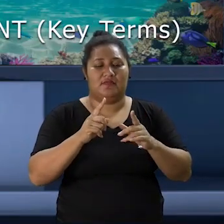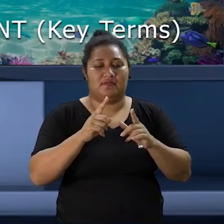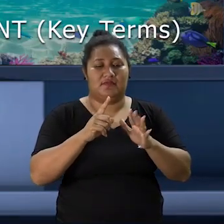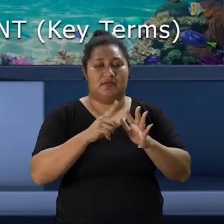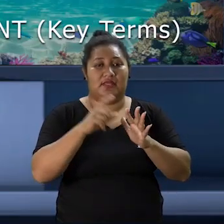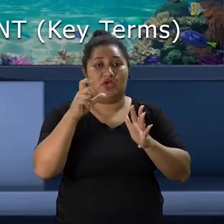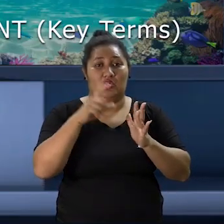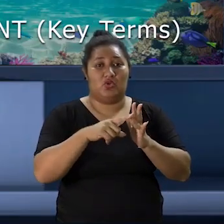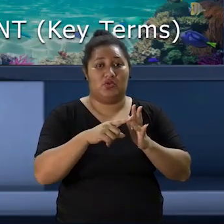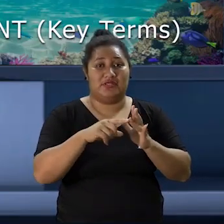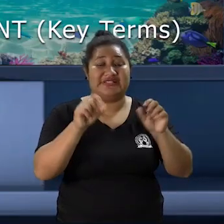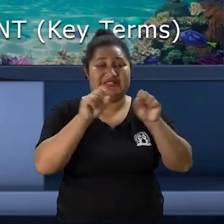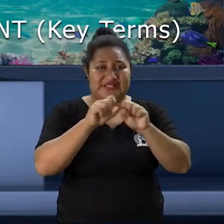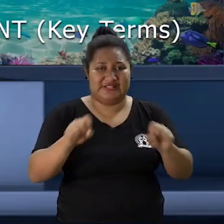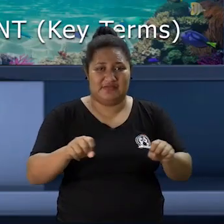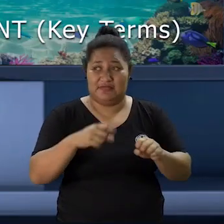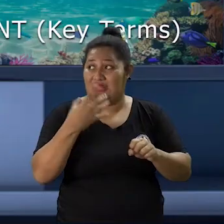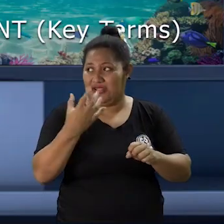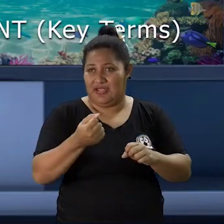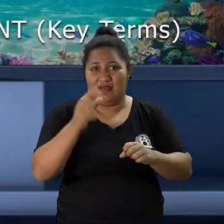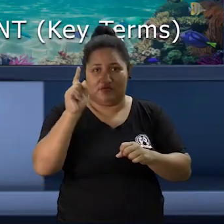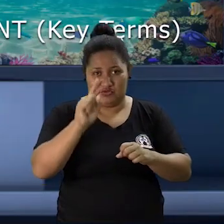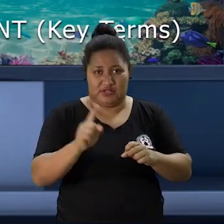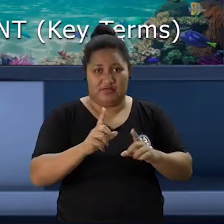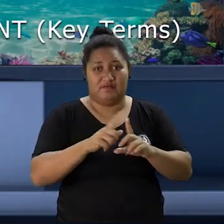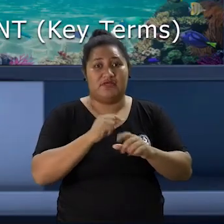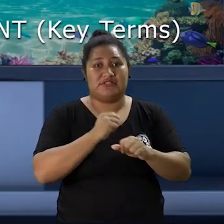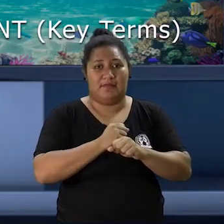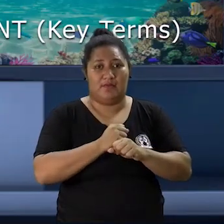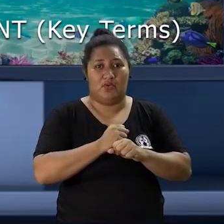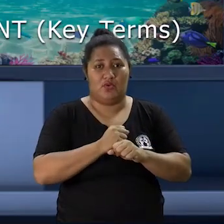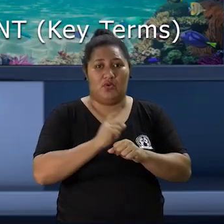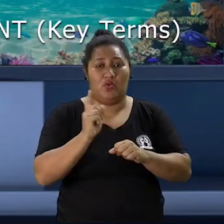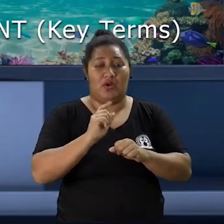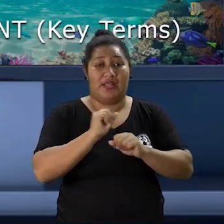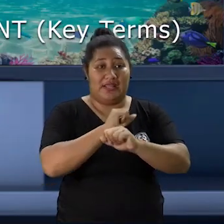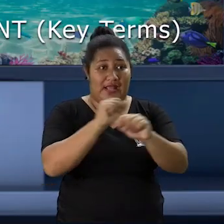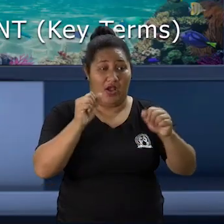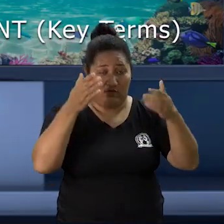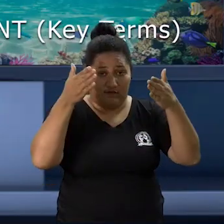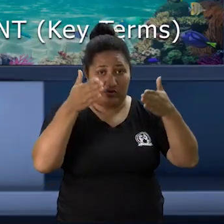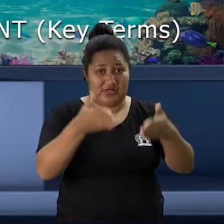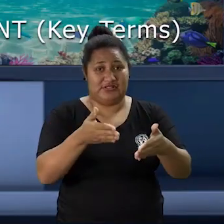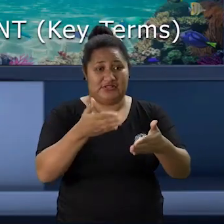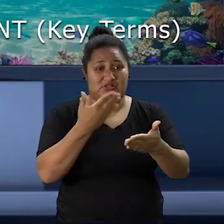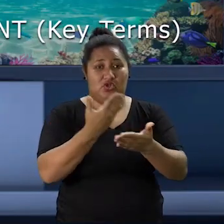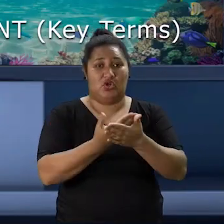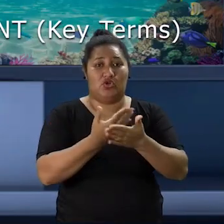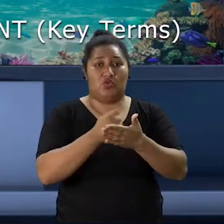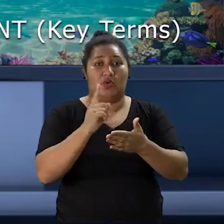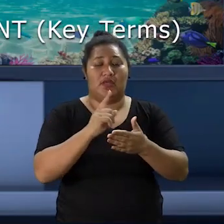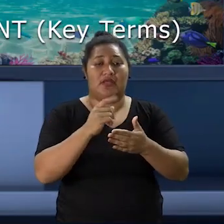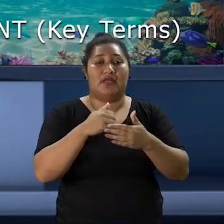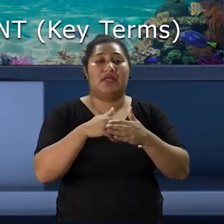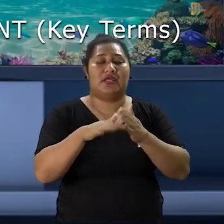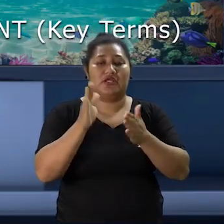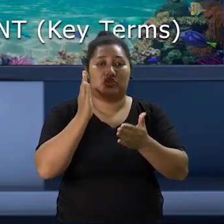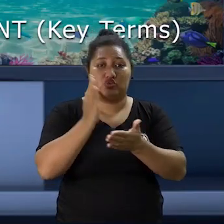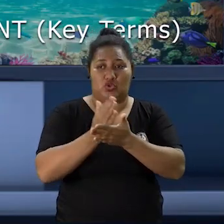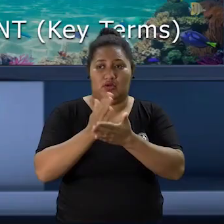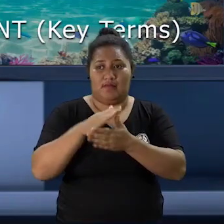ecosystems that exist today. Like, for example, our focusing ecosystem, which is the inshore marine